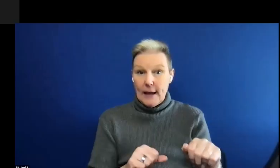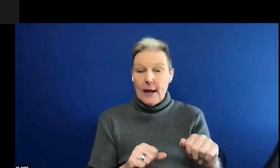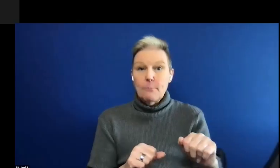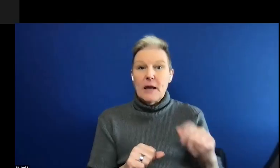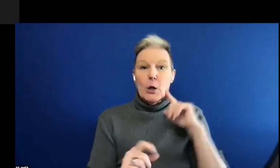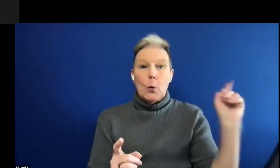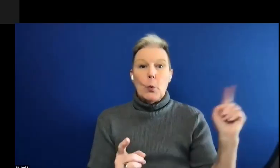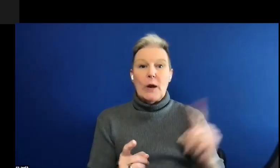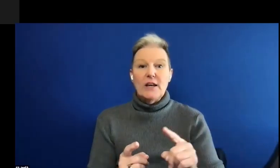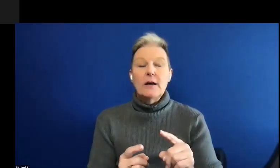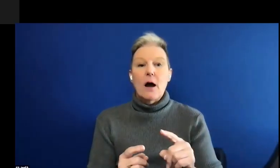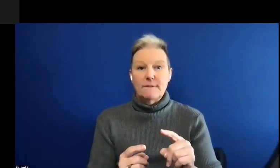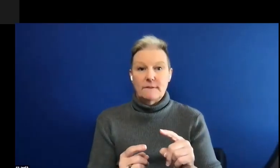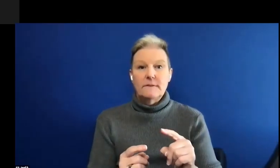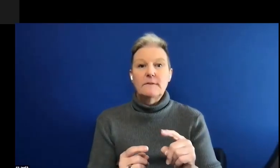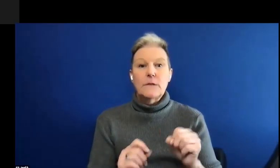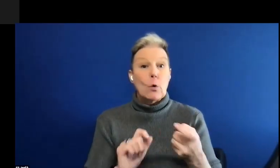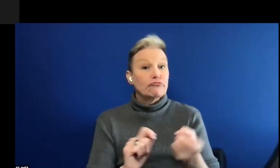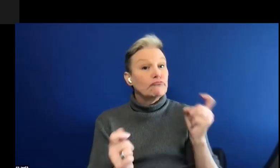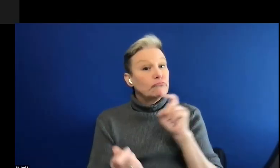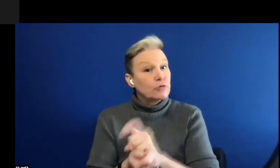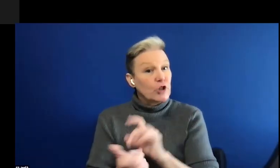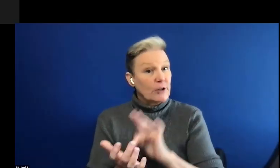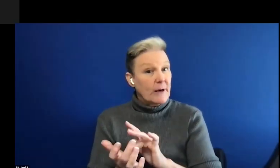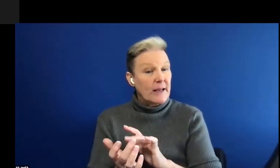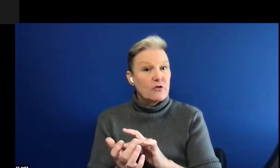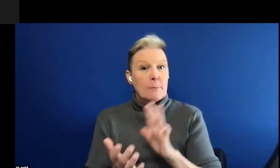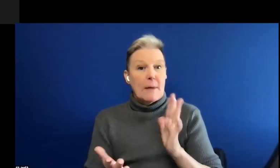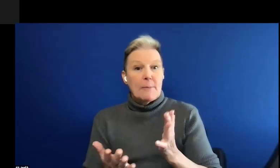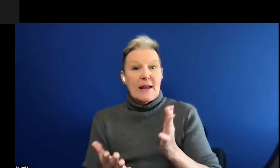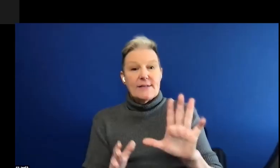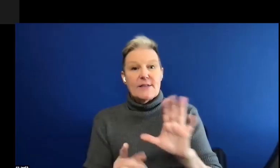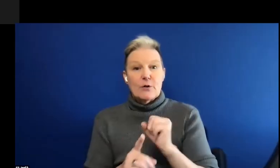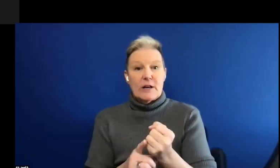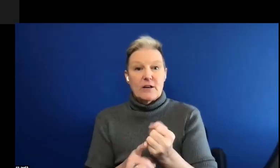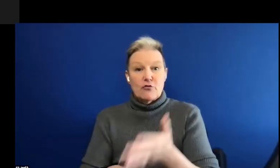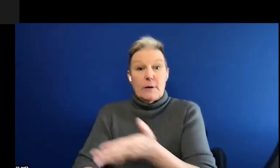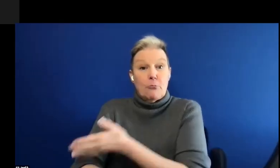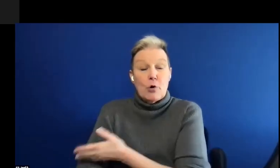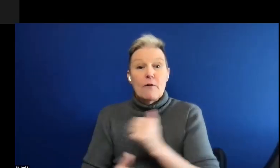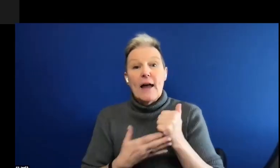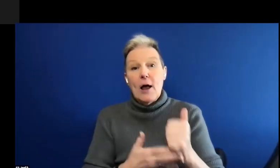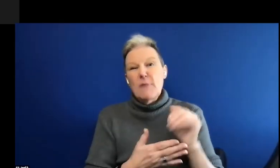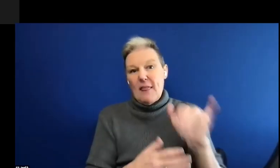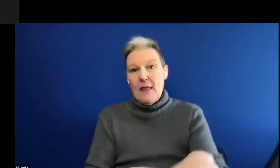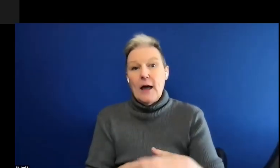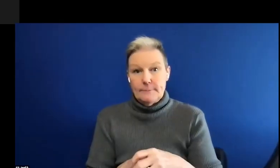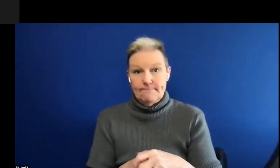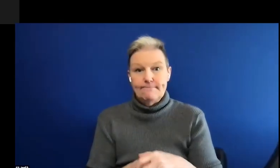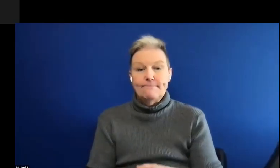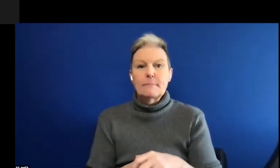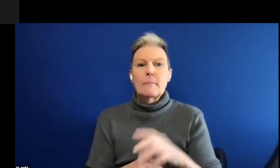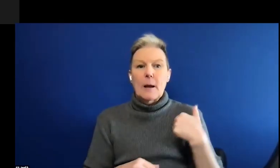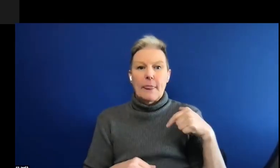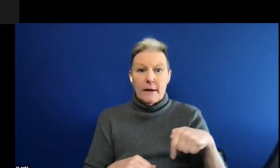weaned off of or changed as perhaps their conditions improve, helping them with that. But